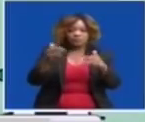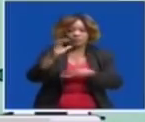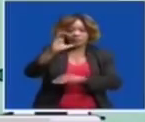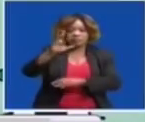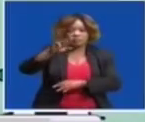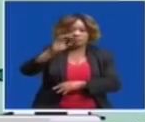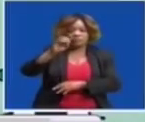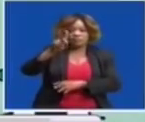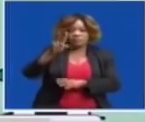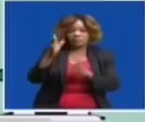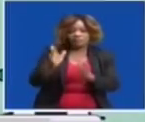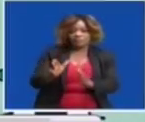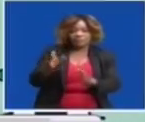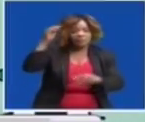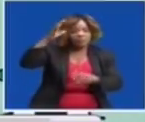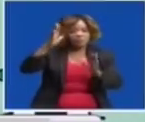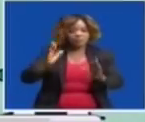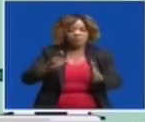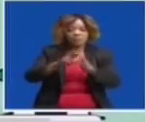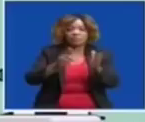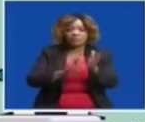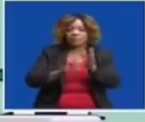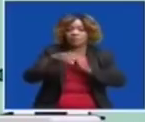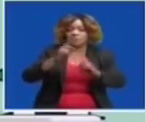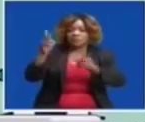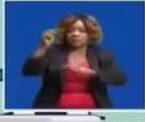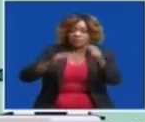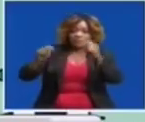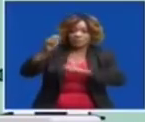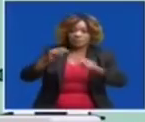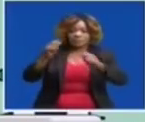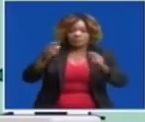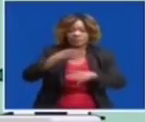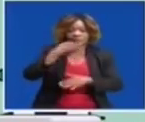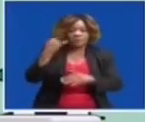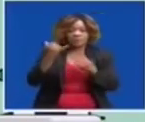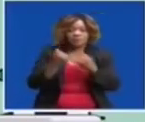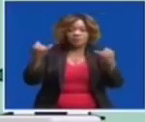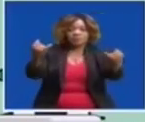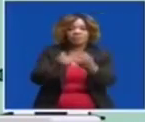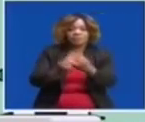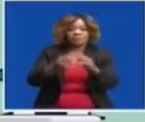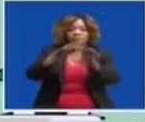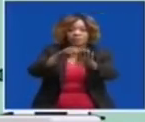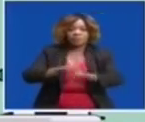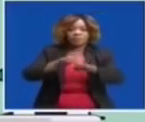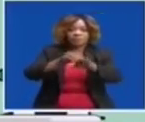crop. Naiz reports that the minister was speaking when he toured the Namshekende Farm Institute in